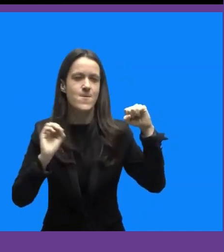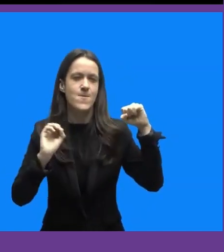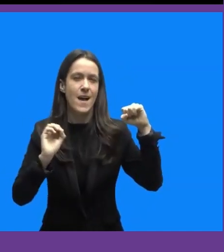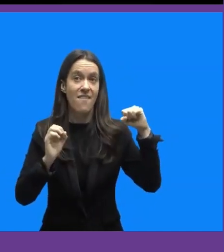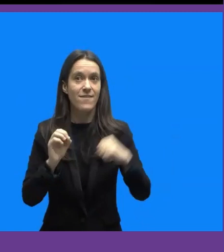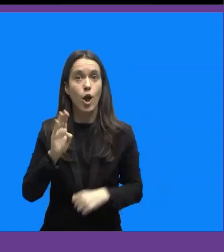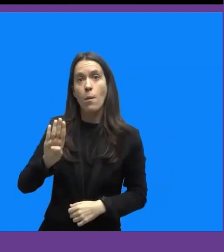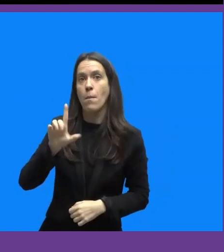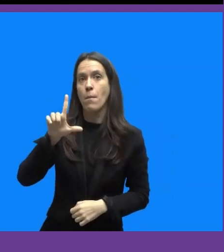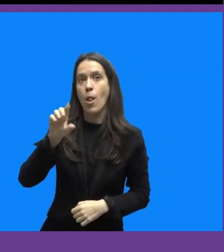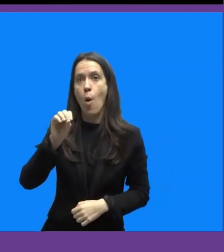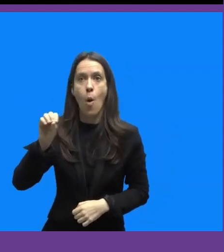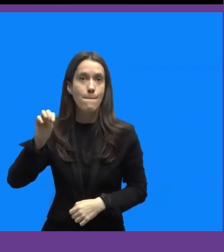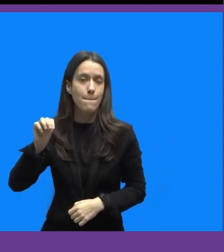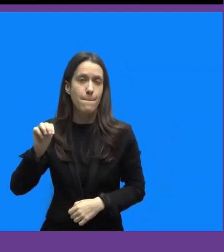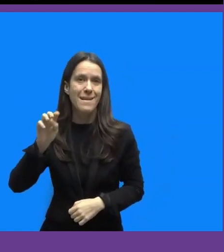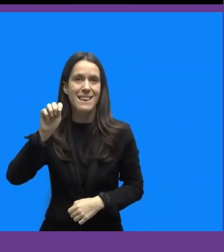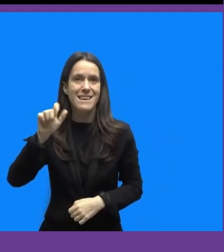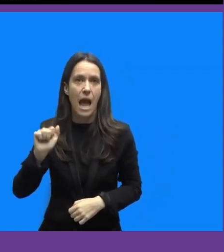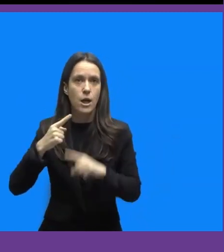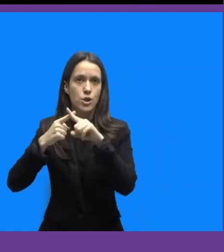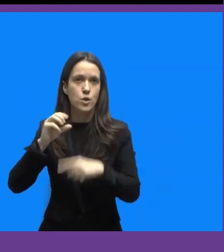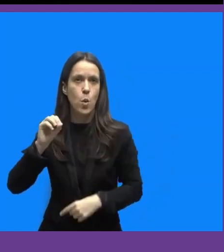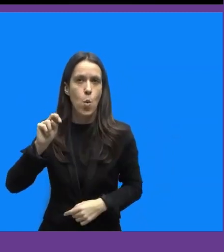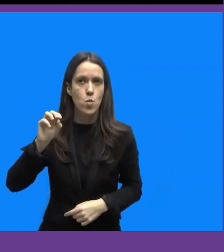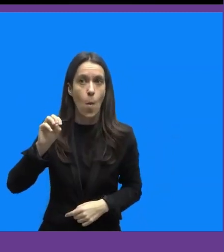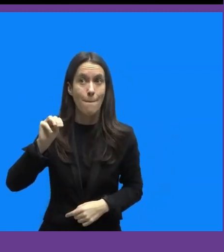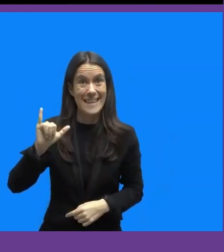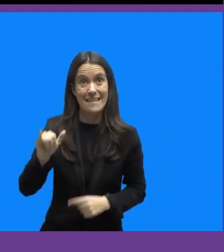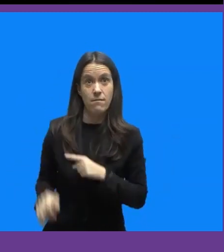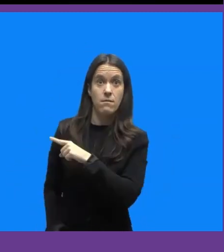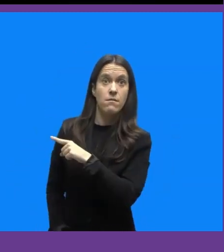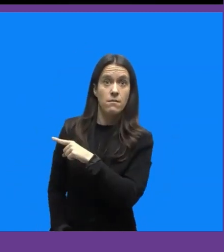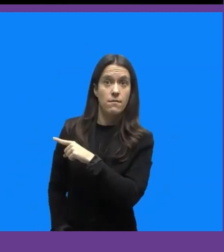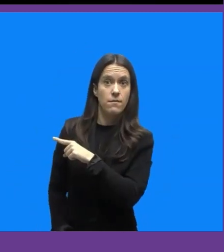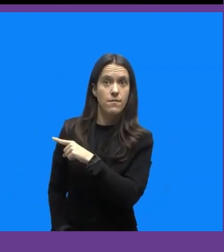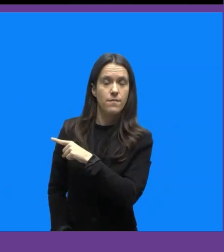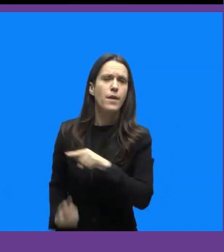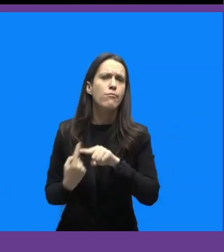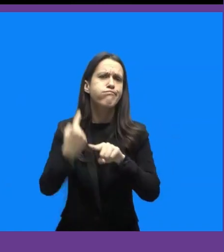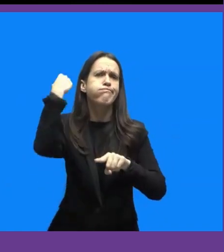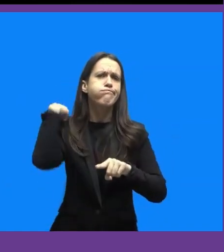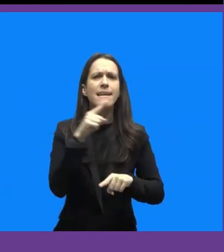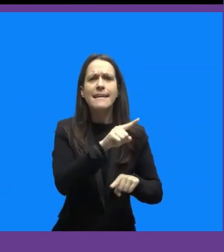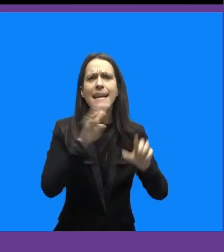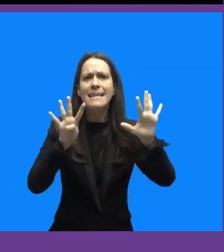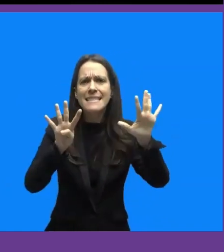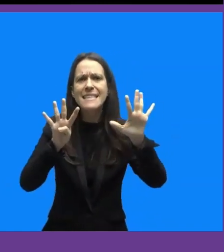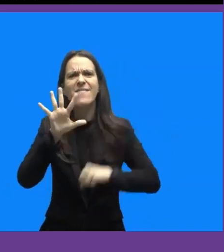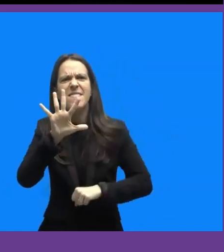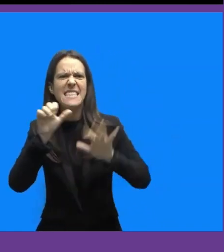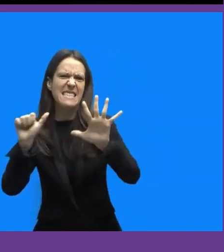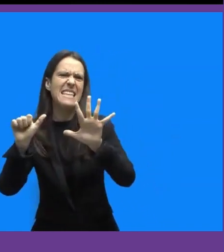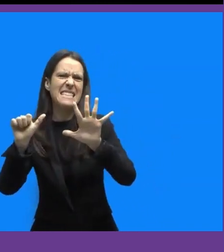have all heard of, and particularly the whole cognitive mental skills from 1956, hard to believe as